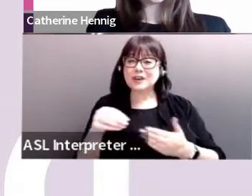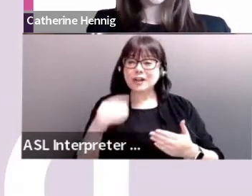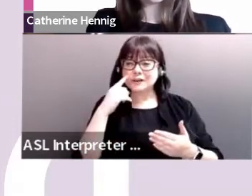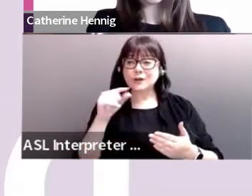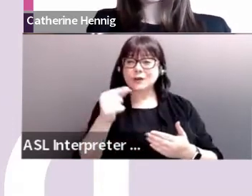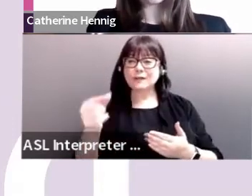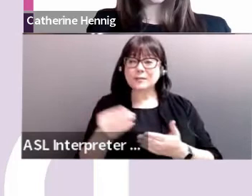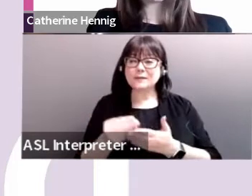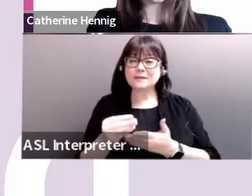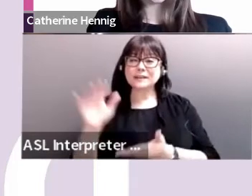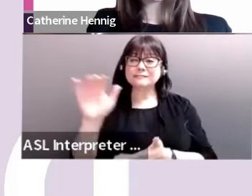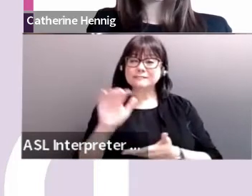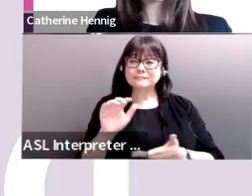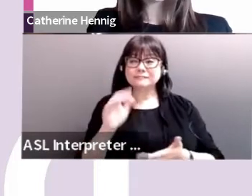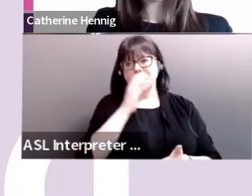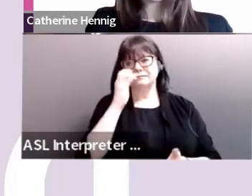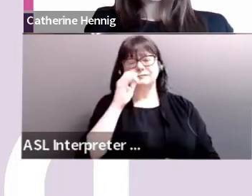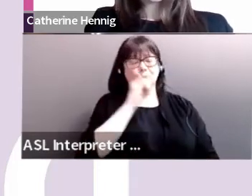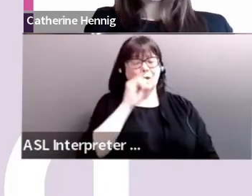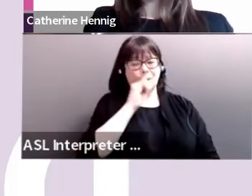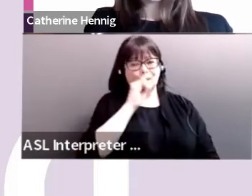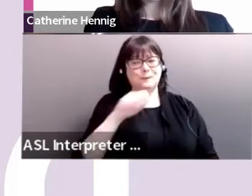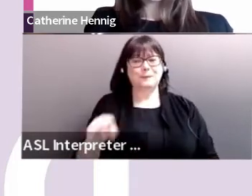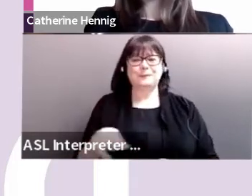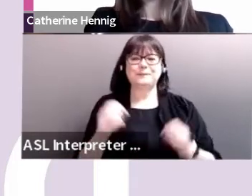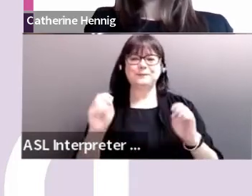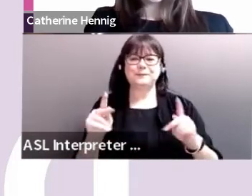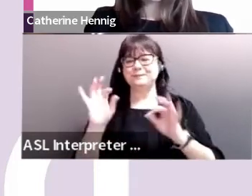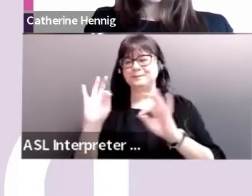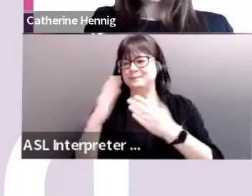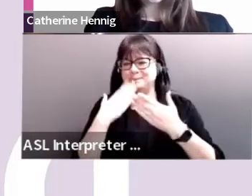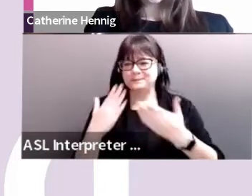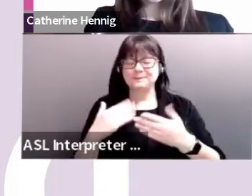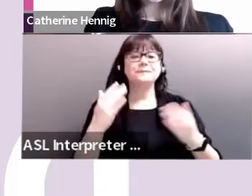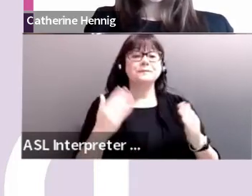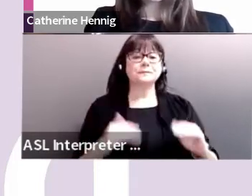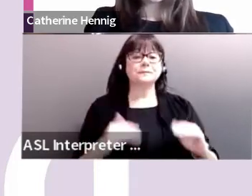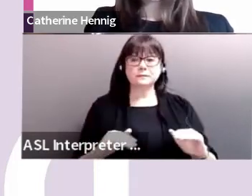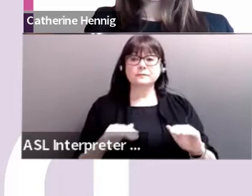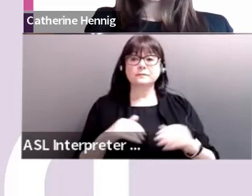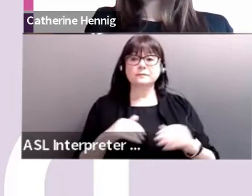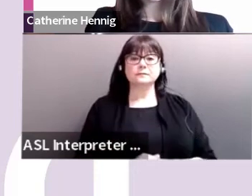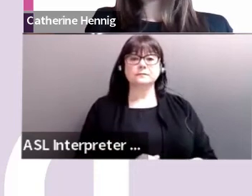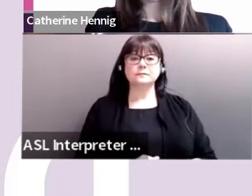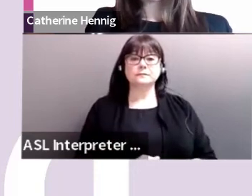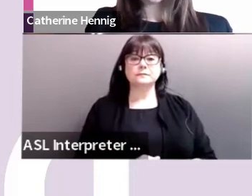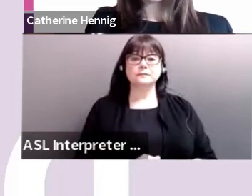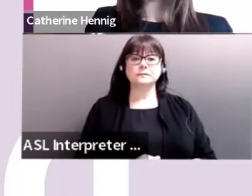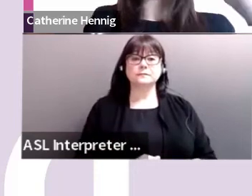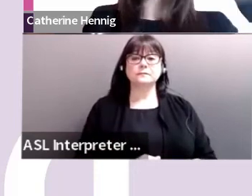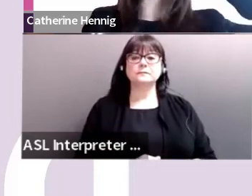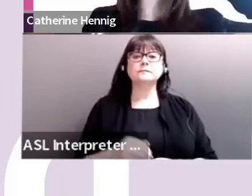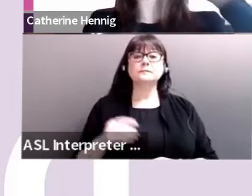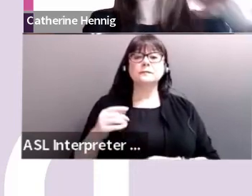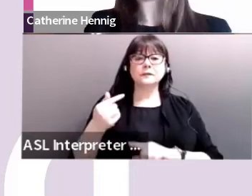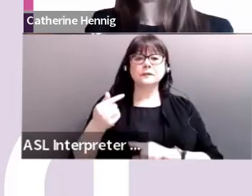Perfect. Okay, thanks for sharing, everybody. So before we jump directly into the wonderful world of grants, we're going to take a brief look at the